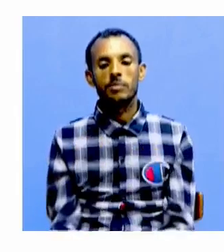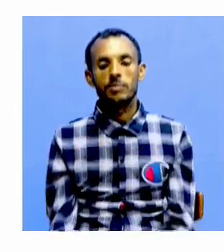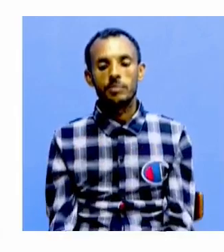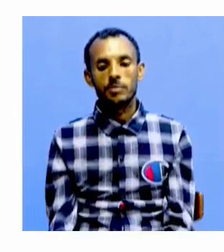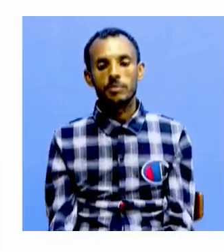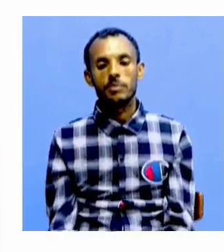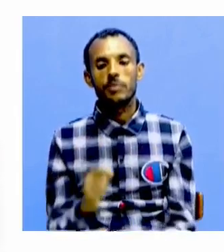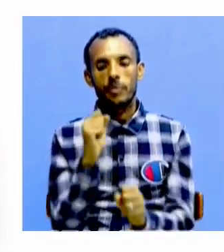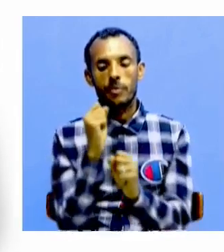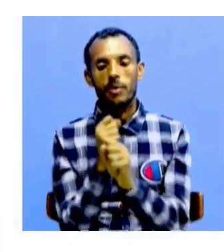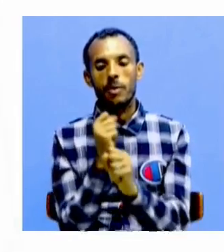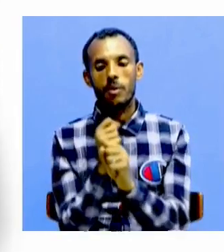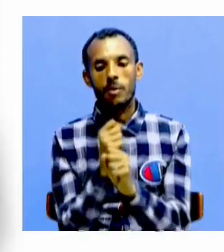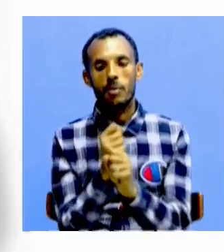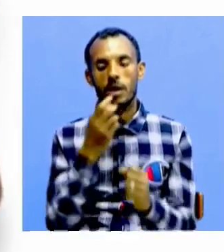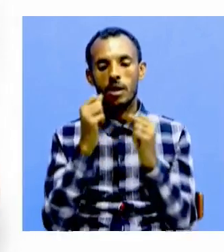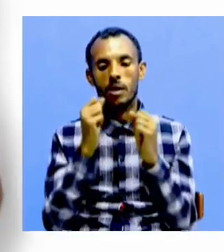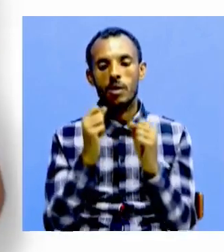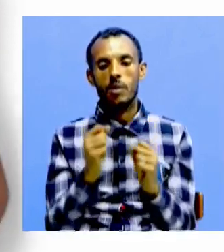work